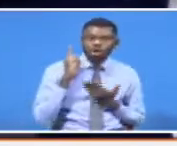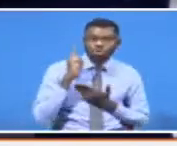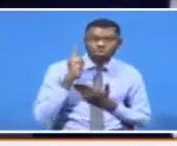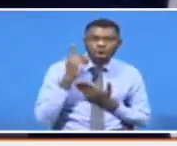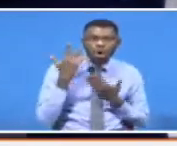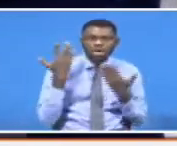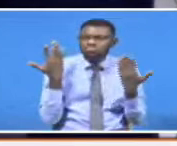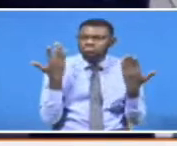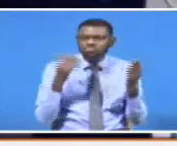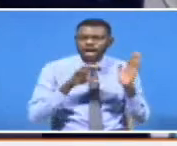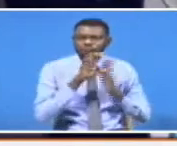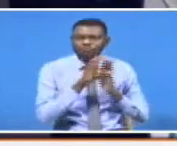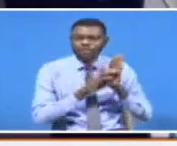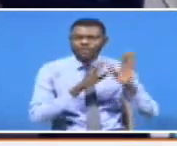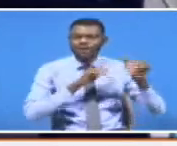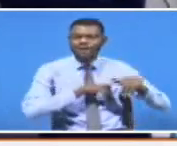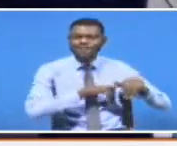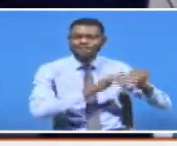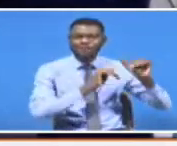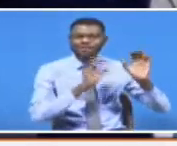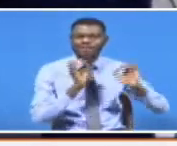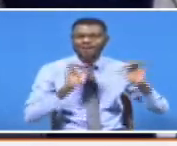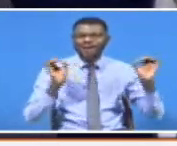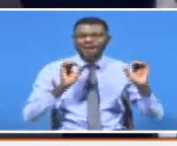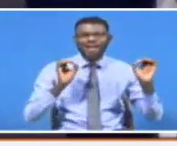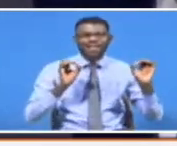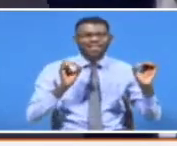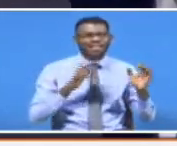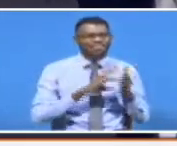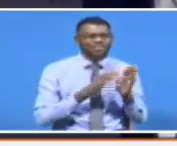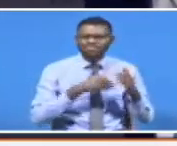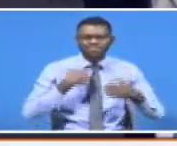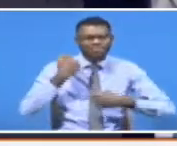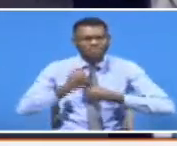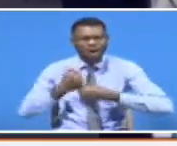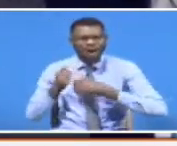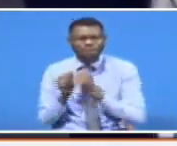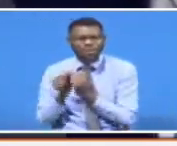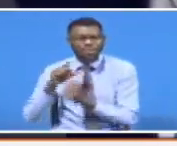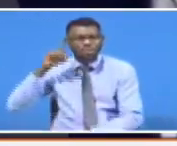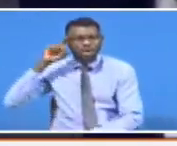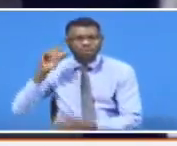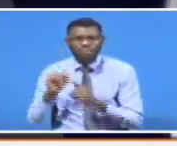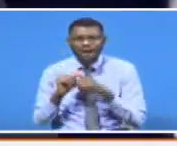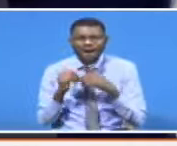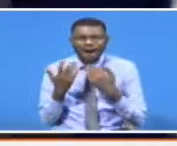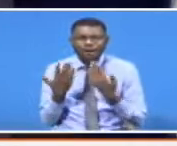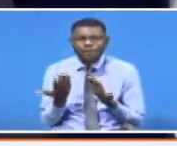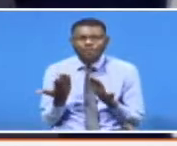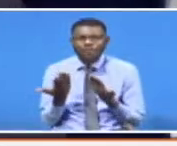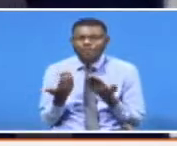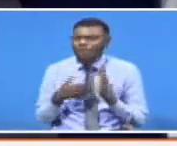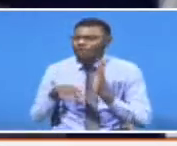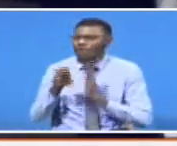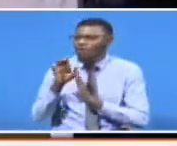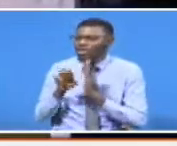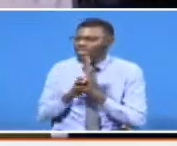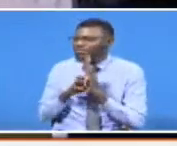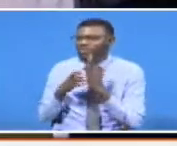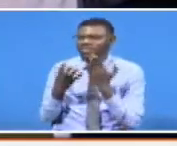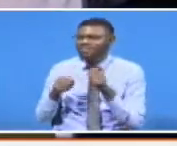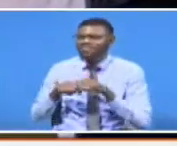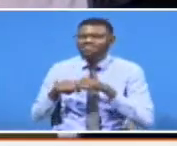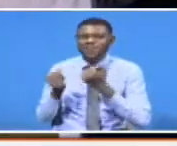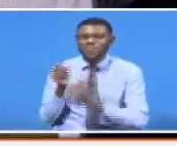has broken or contravened the constitution. So them working with Orengo, is it going to rectify the constitutional breach?